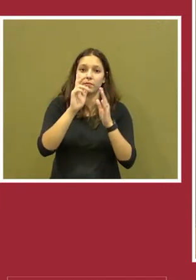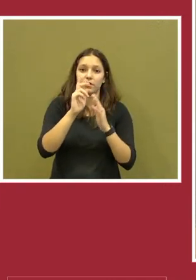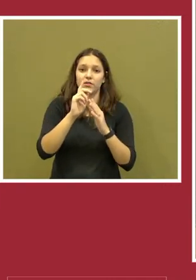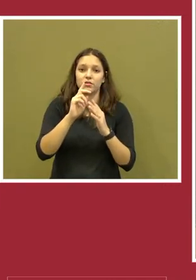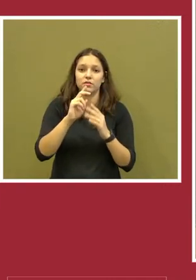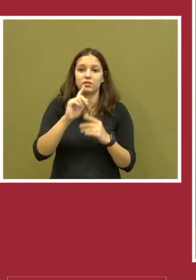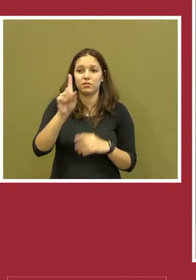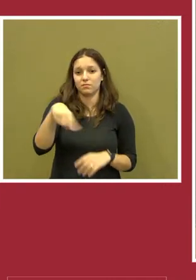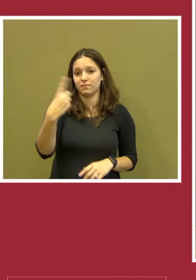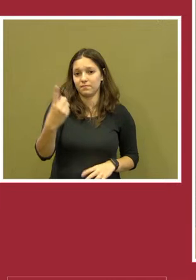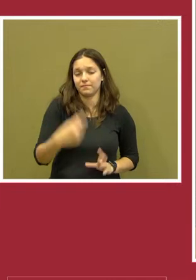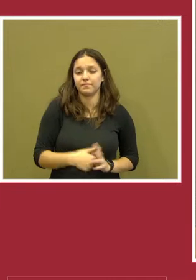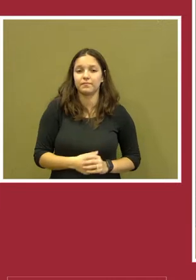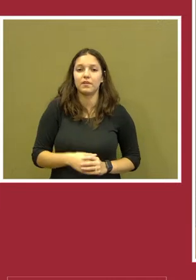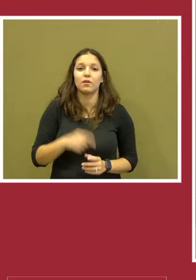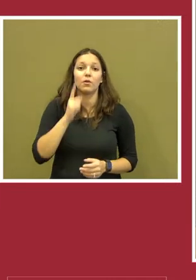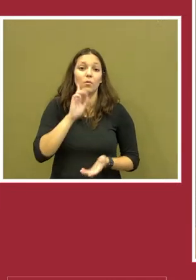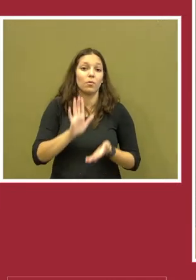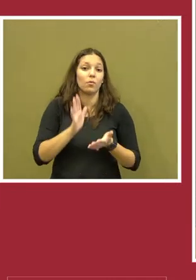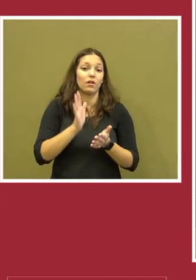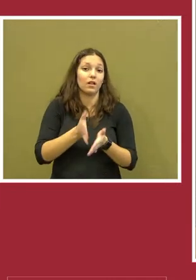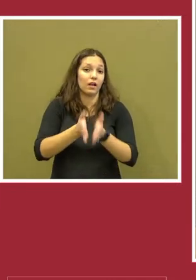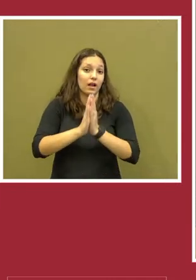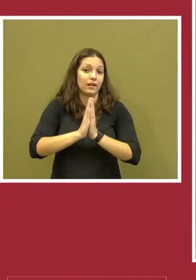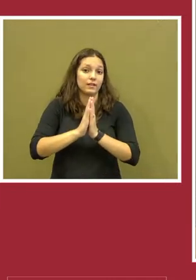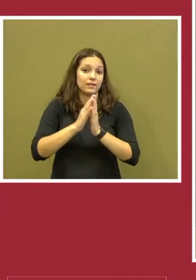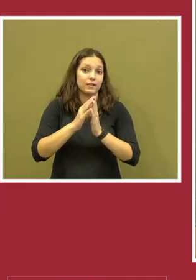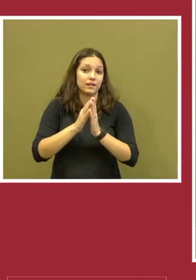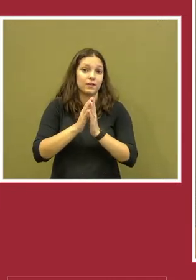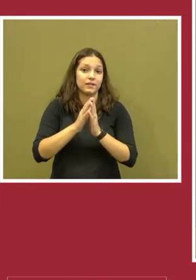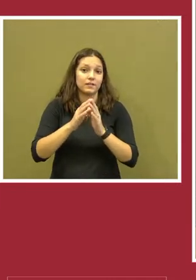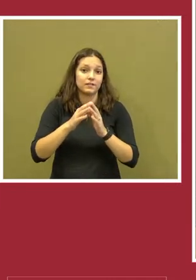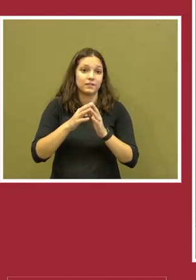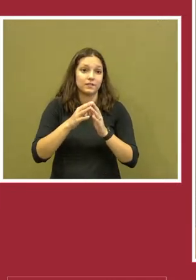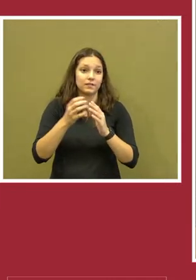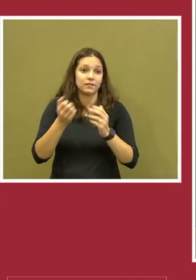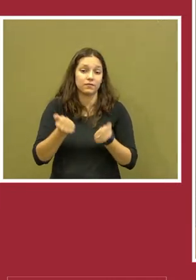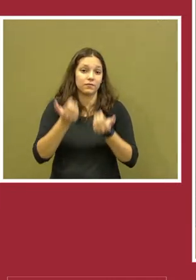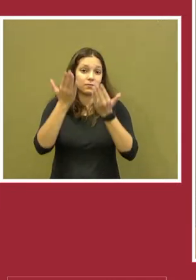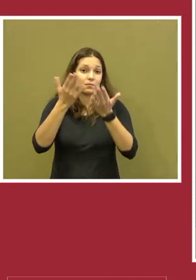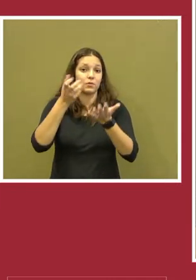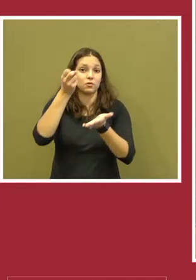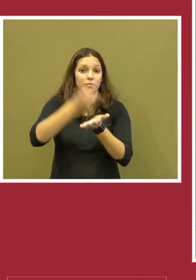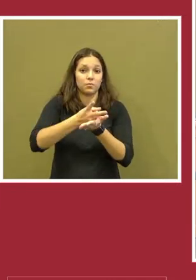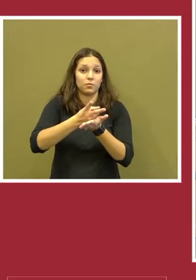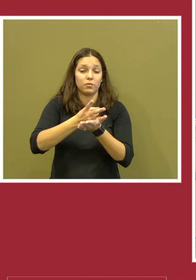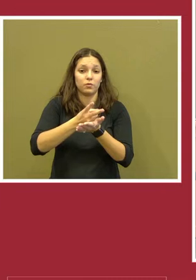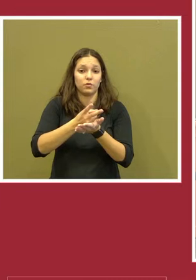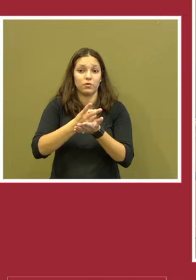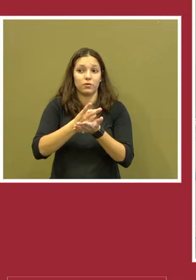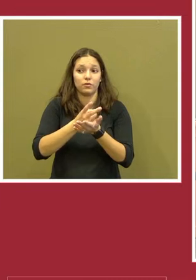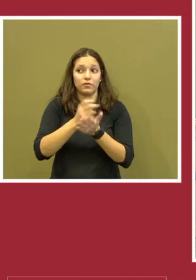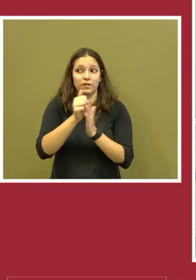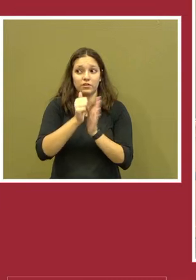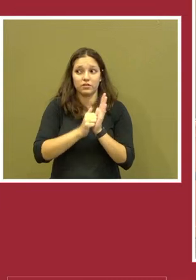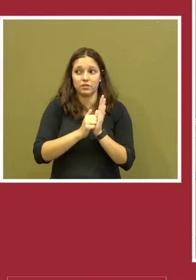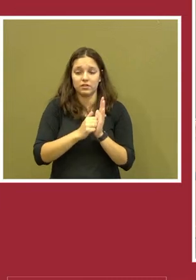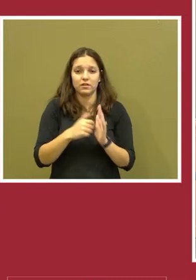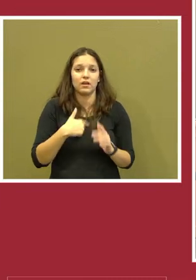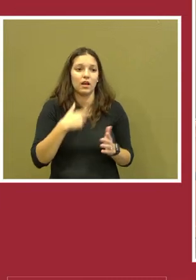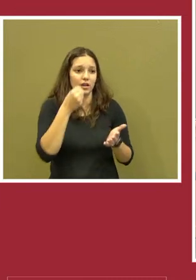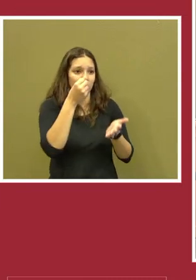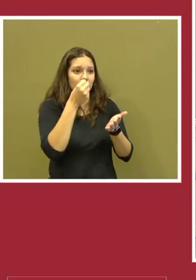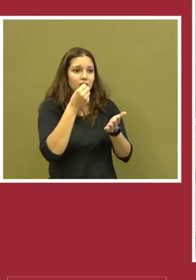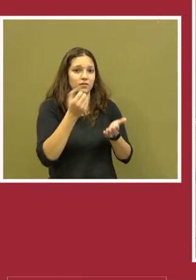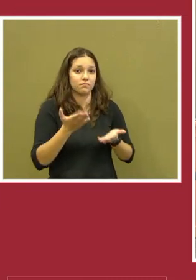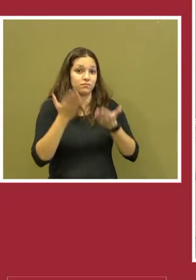only. I will entertain a motion to approve the consent agenda. I will make a motion to approve the consent